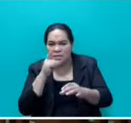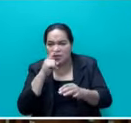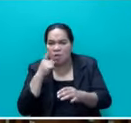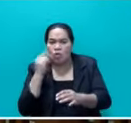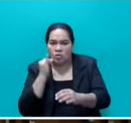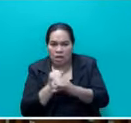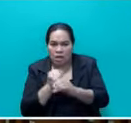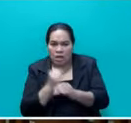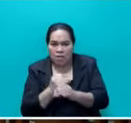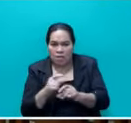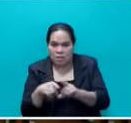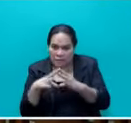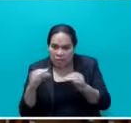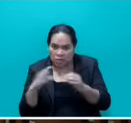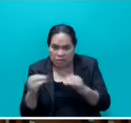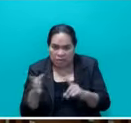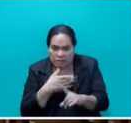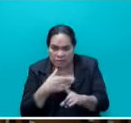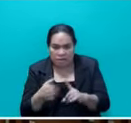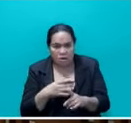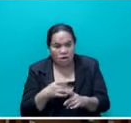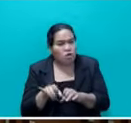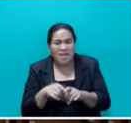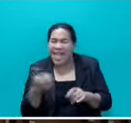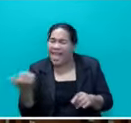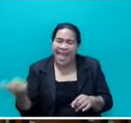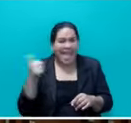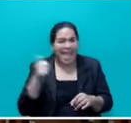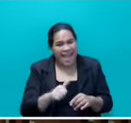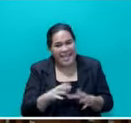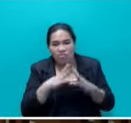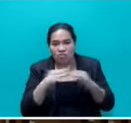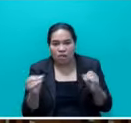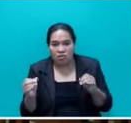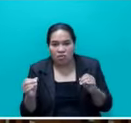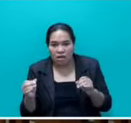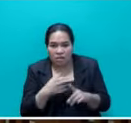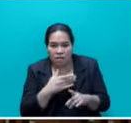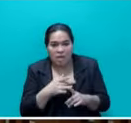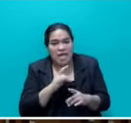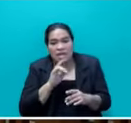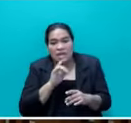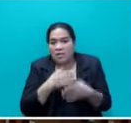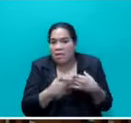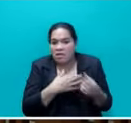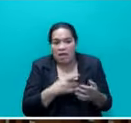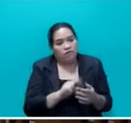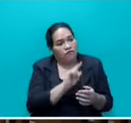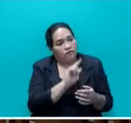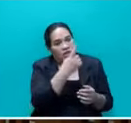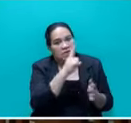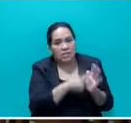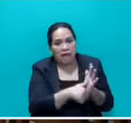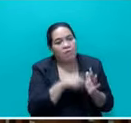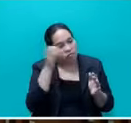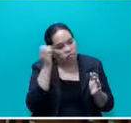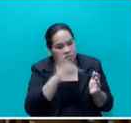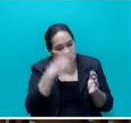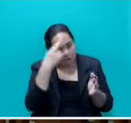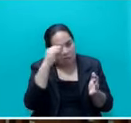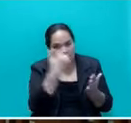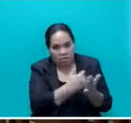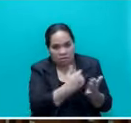under this, it means that any sexual offence, and even if you're committing it for the first time, you'll be registered, so that the public should know,